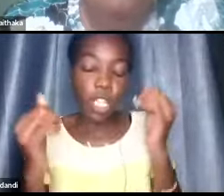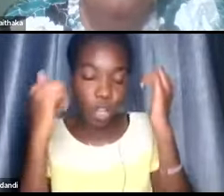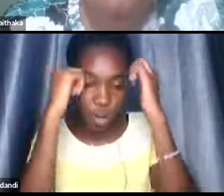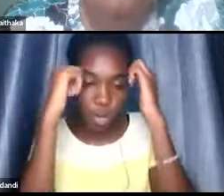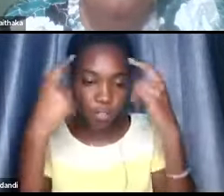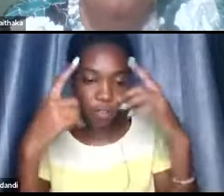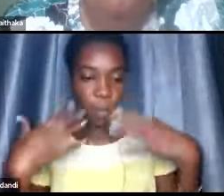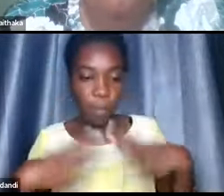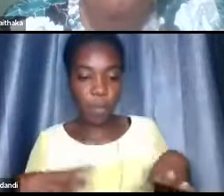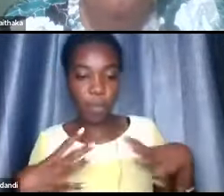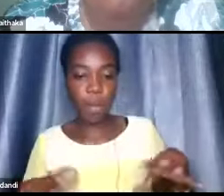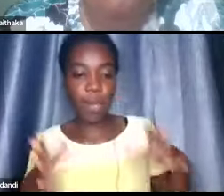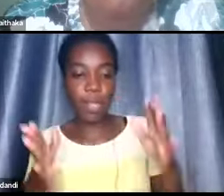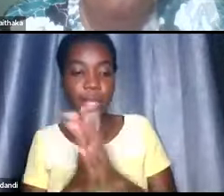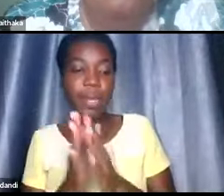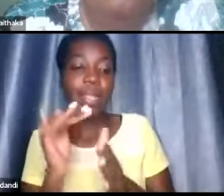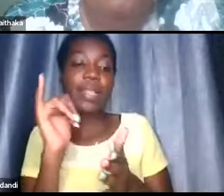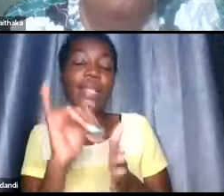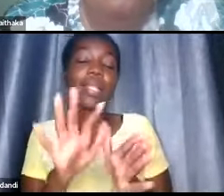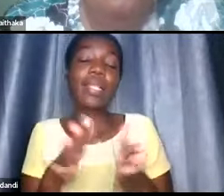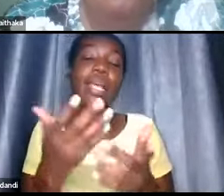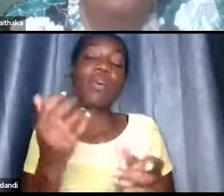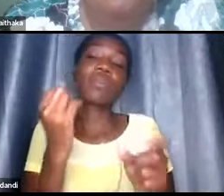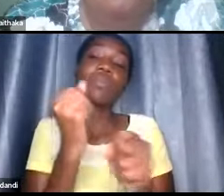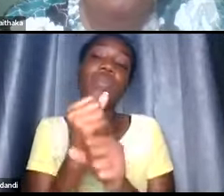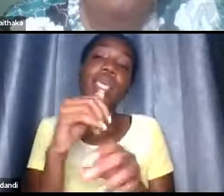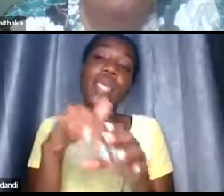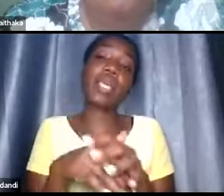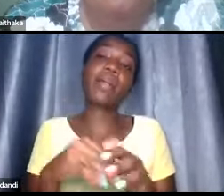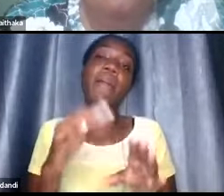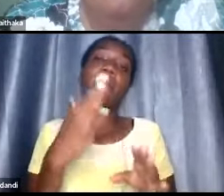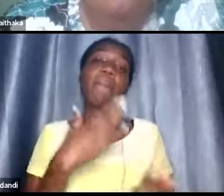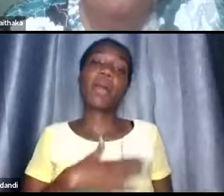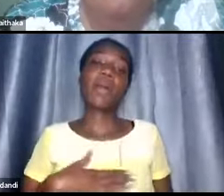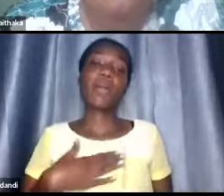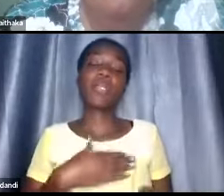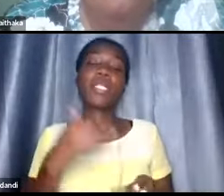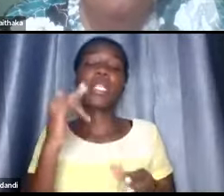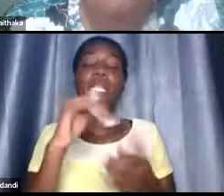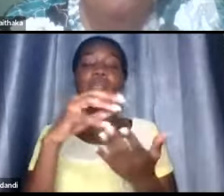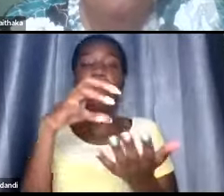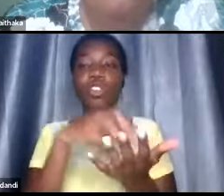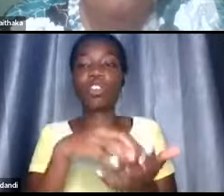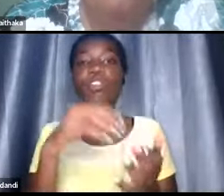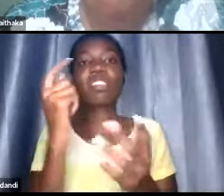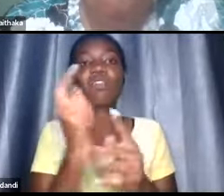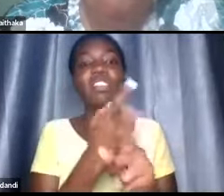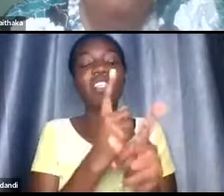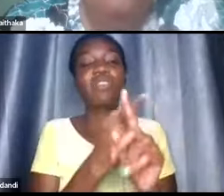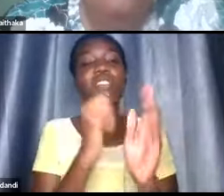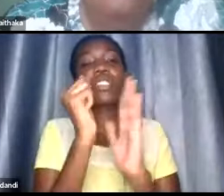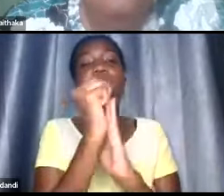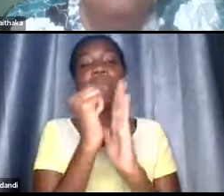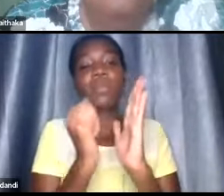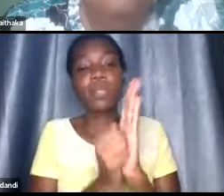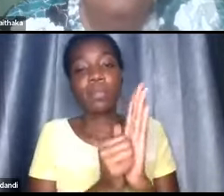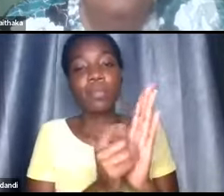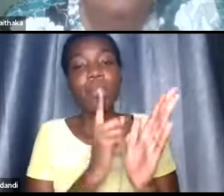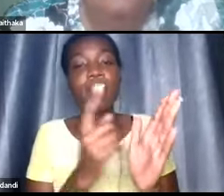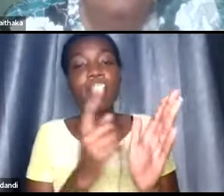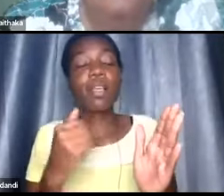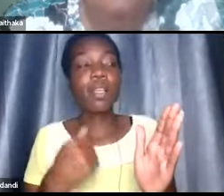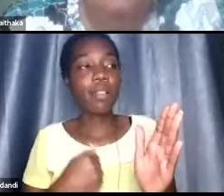so that and that's what they will learn in biology, the appreciation of each and every subject. So the conversations on subjects, I think,